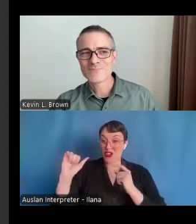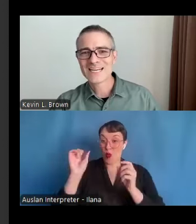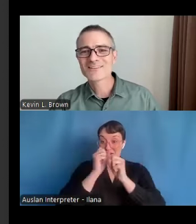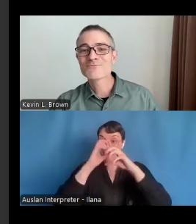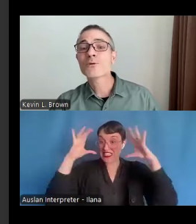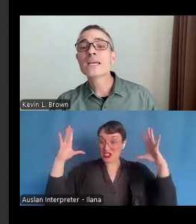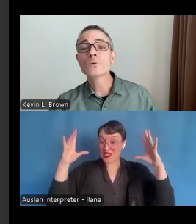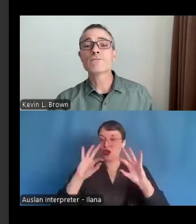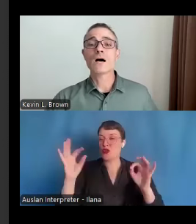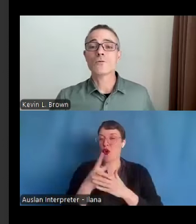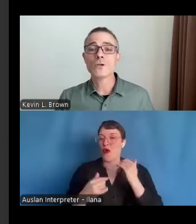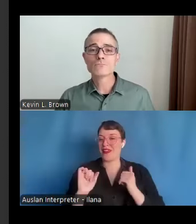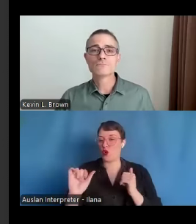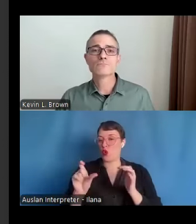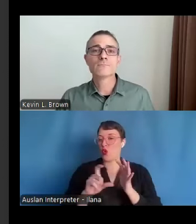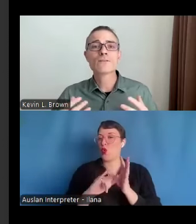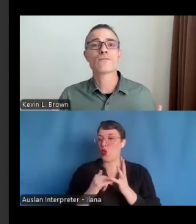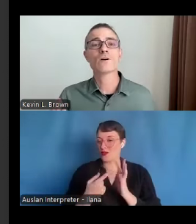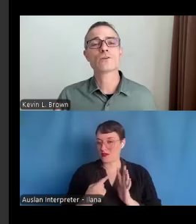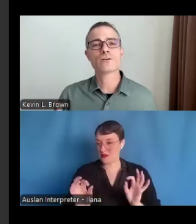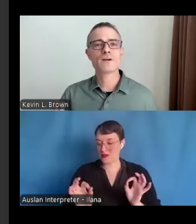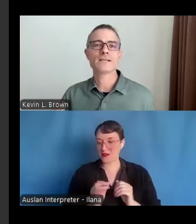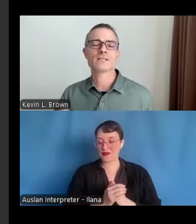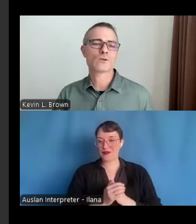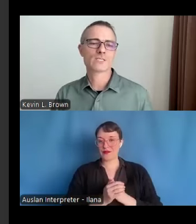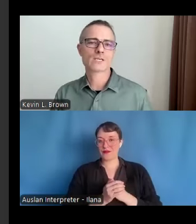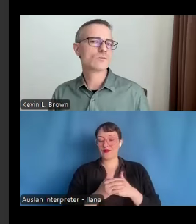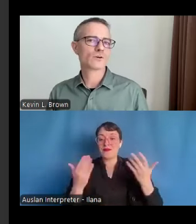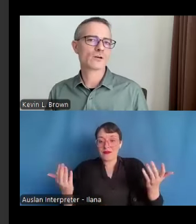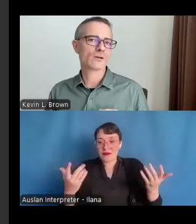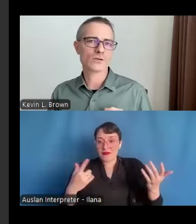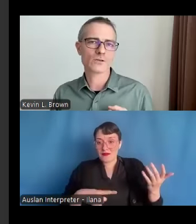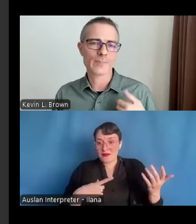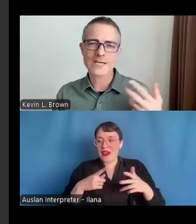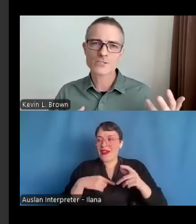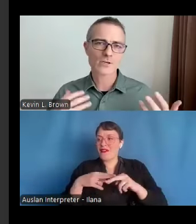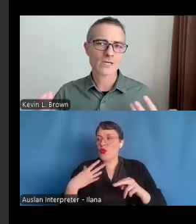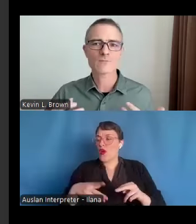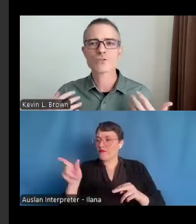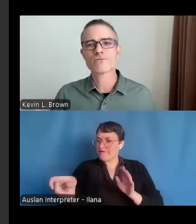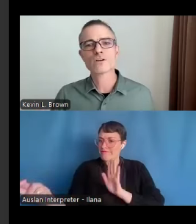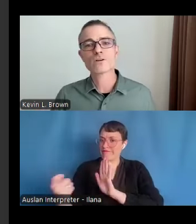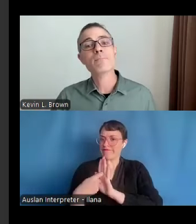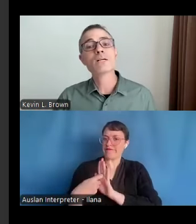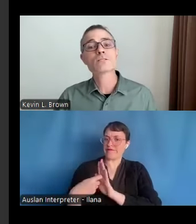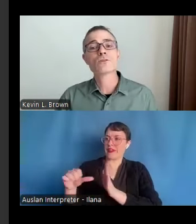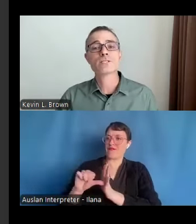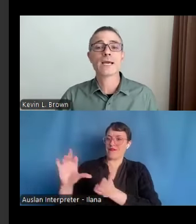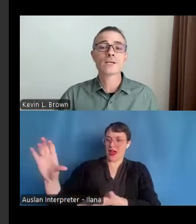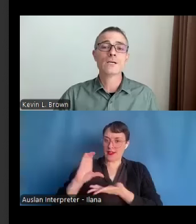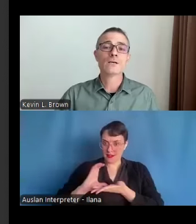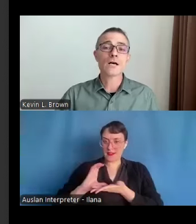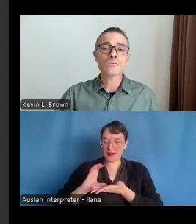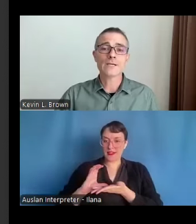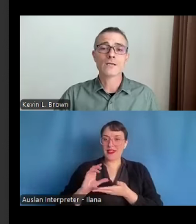Reason being, for people to follow you and for funders to fund. And so this goes for your patrons, your customers, your funders. They must